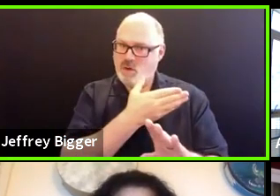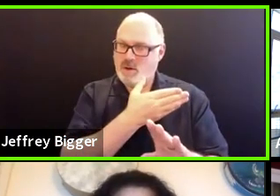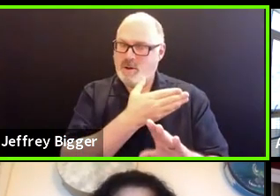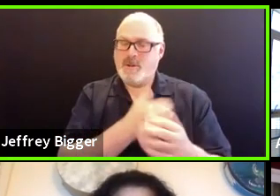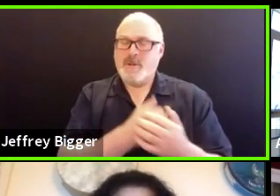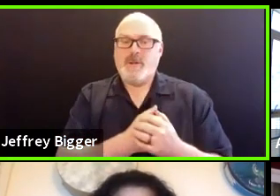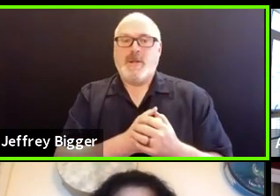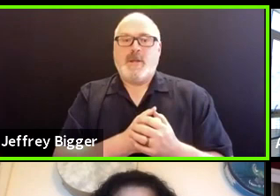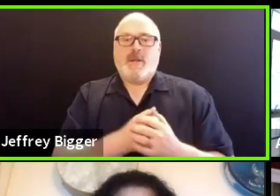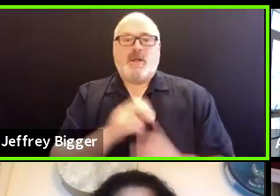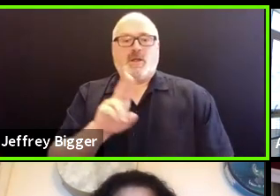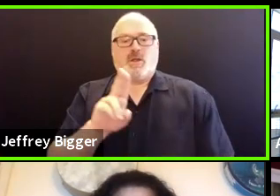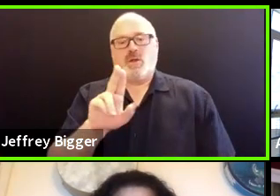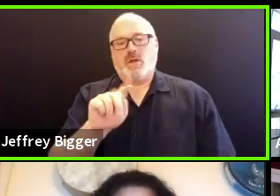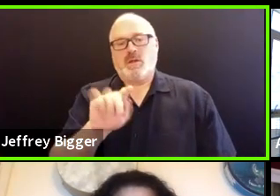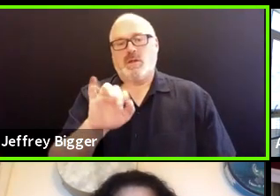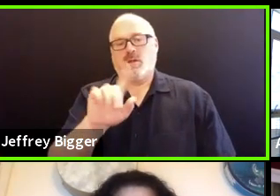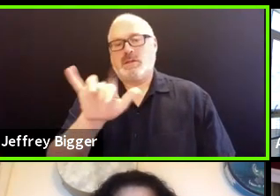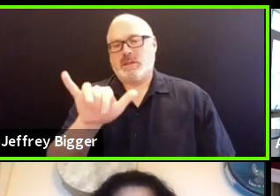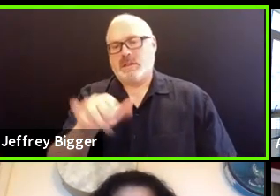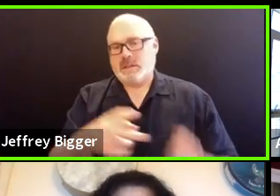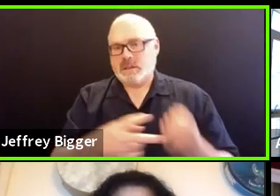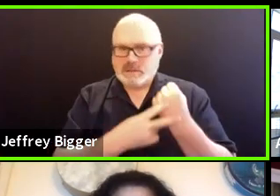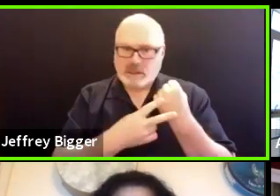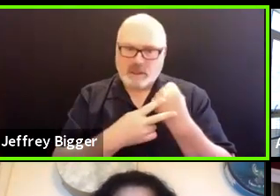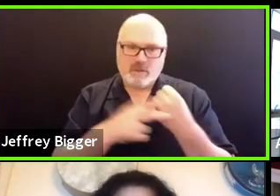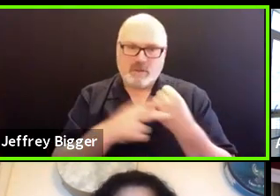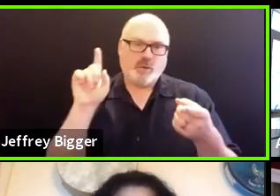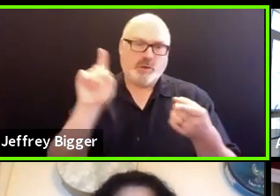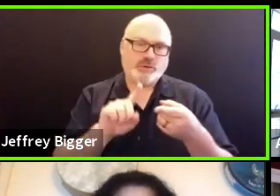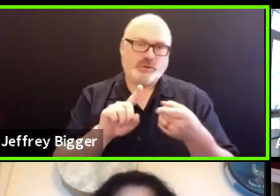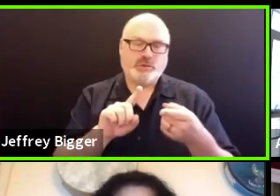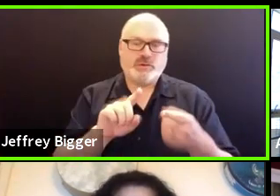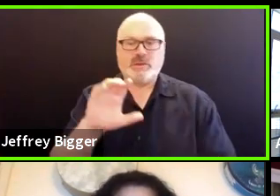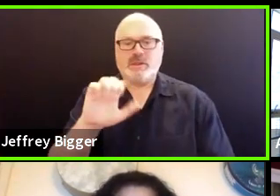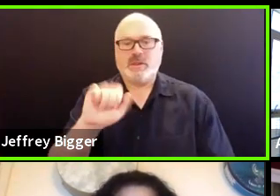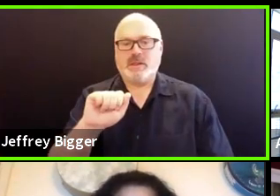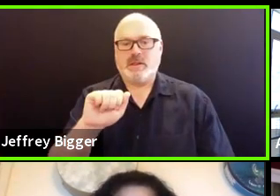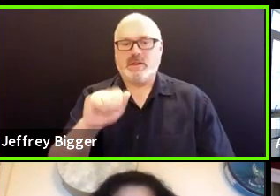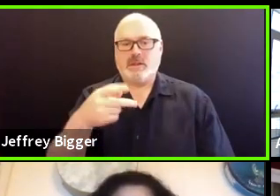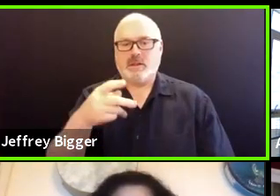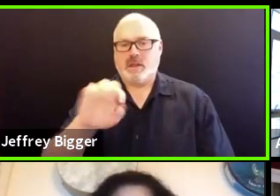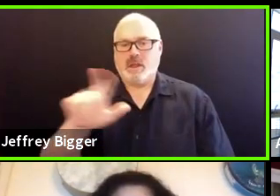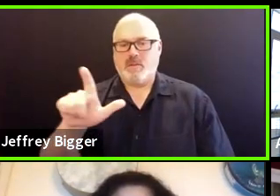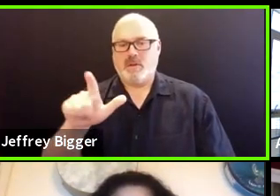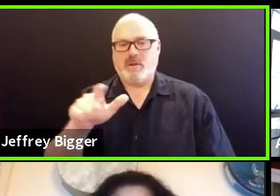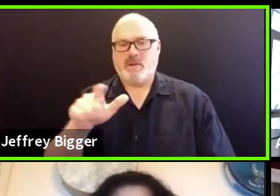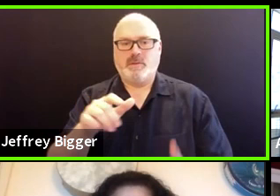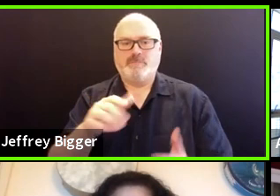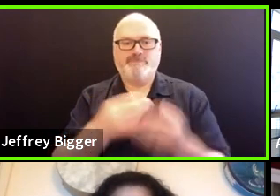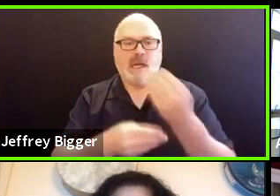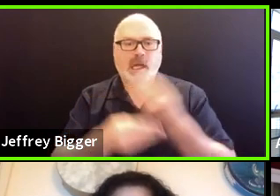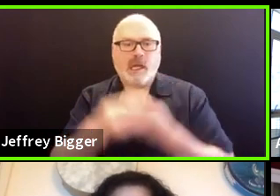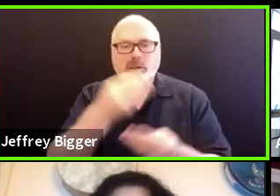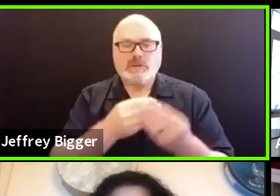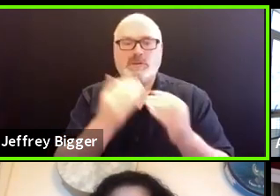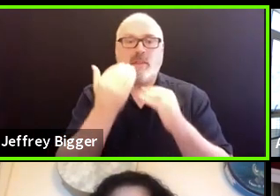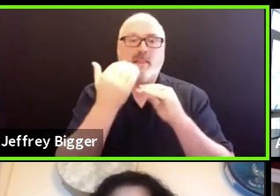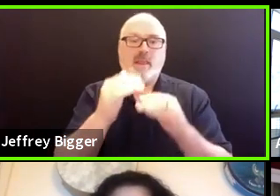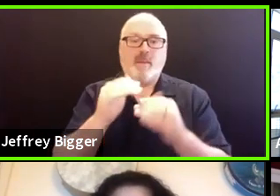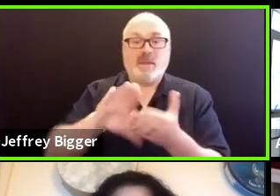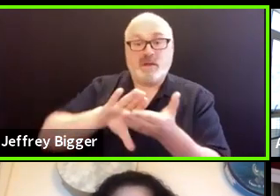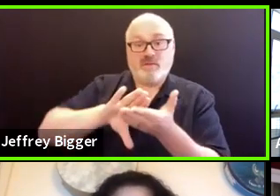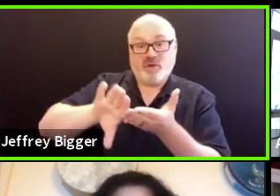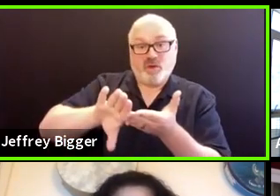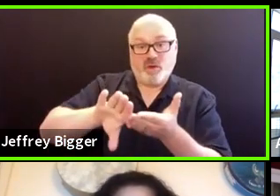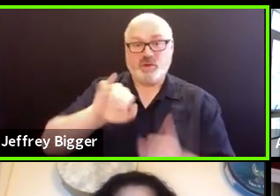some utility savings, reducing some of our capital budgets. We've had some limited furloughs in